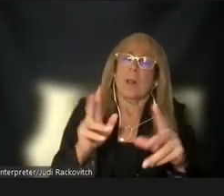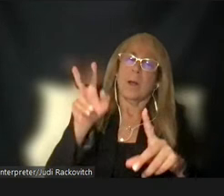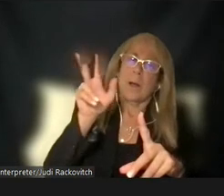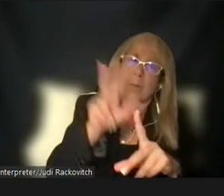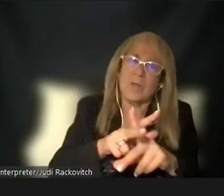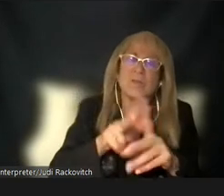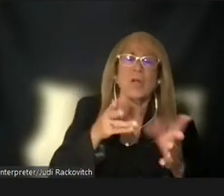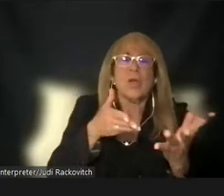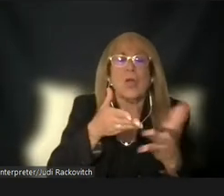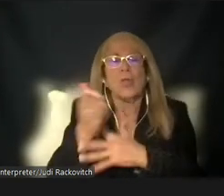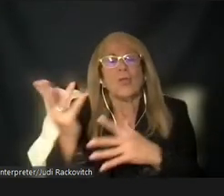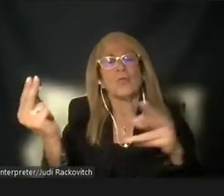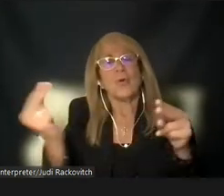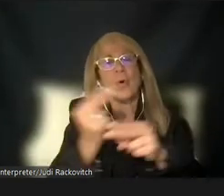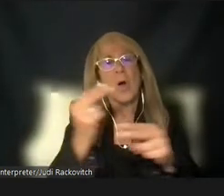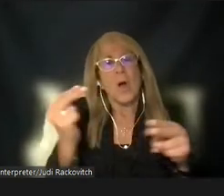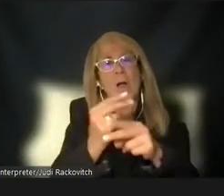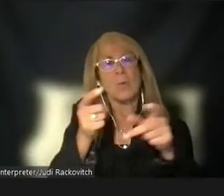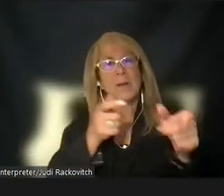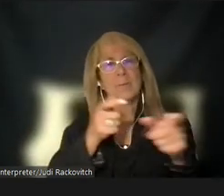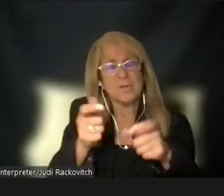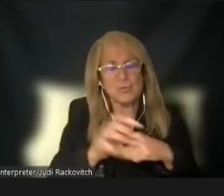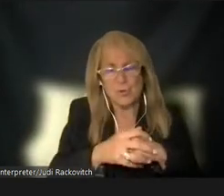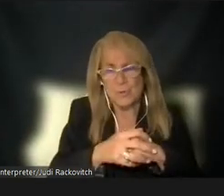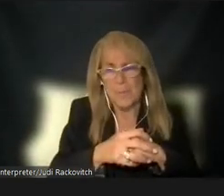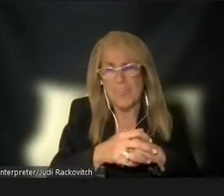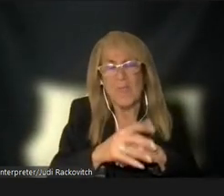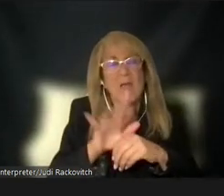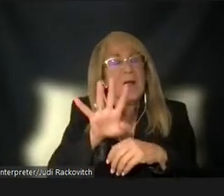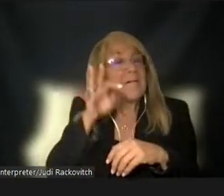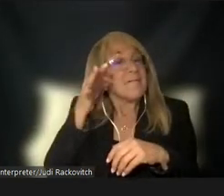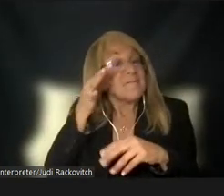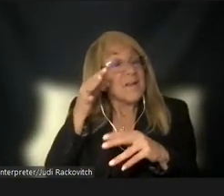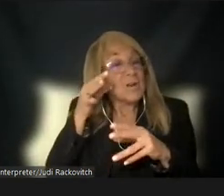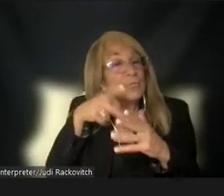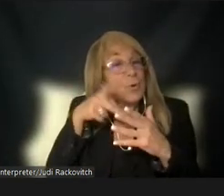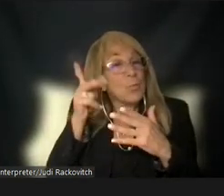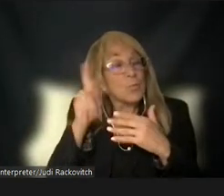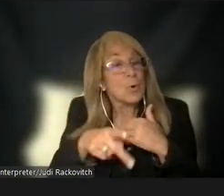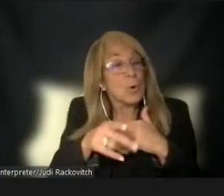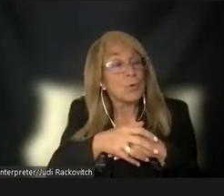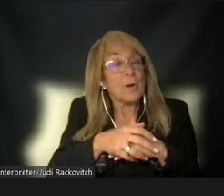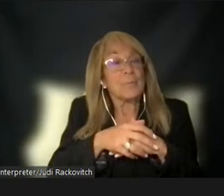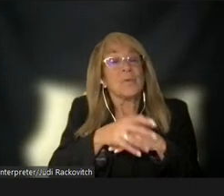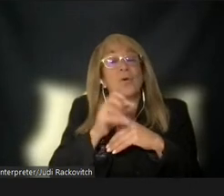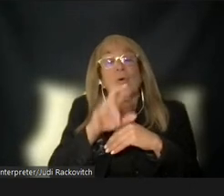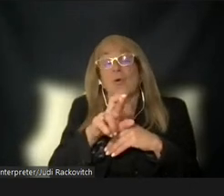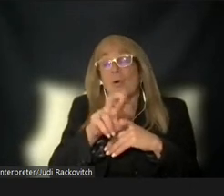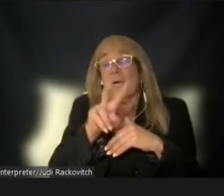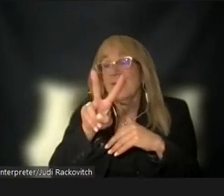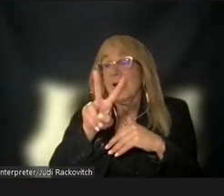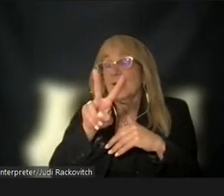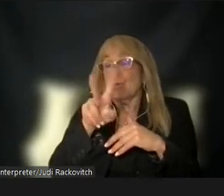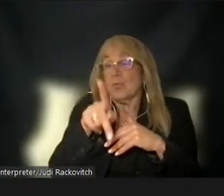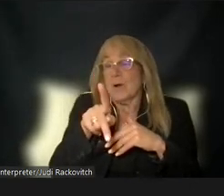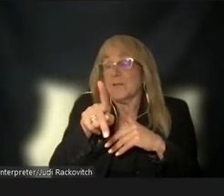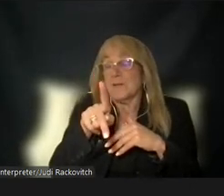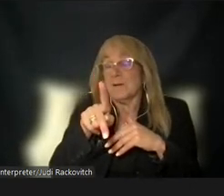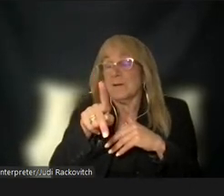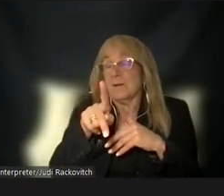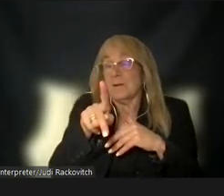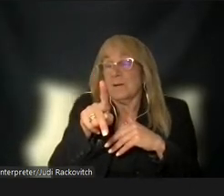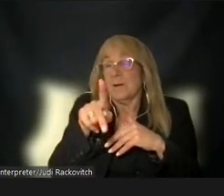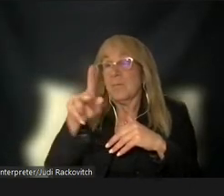Administration's VPPP. As a federal program, that VPPP, or Value Pricing Pilot Program, is subject to NEPA.